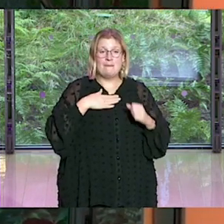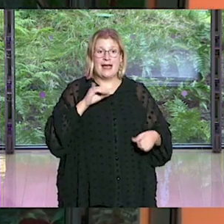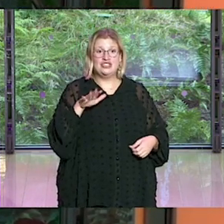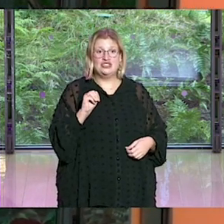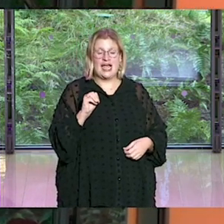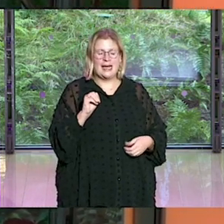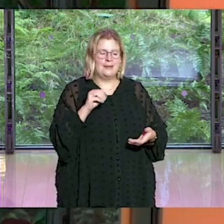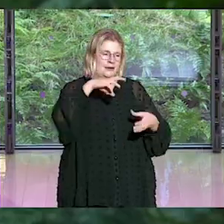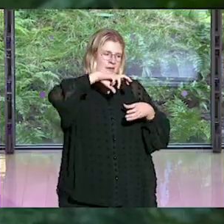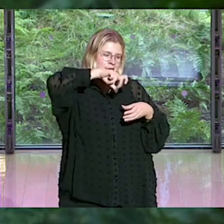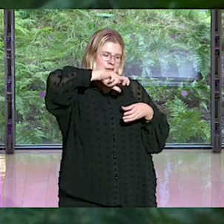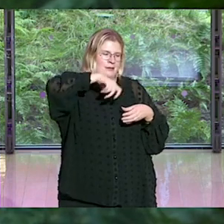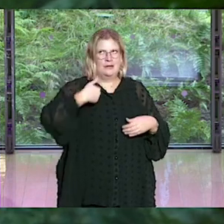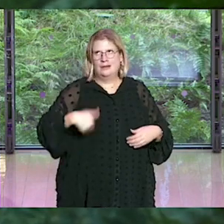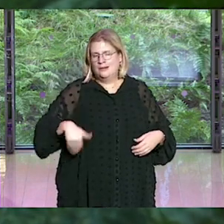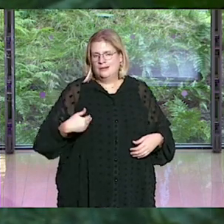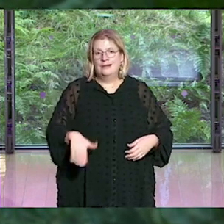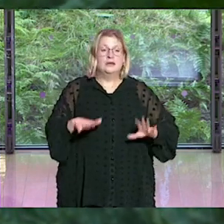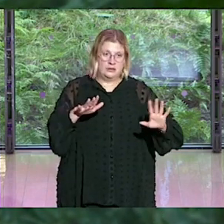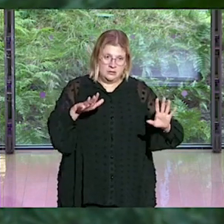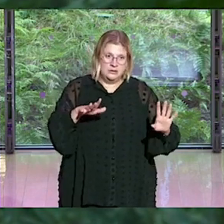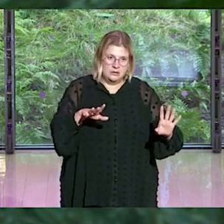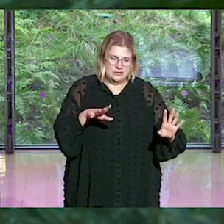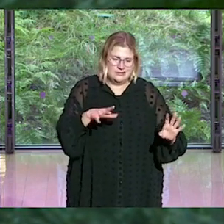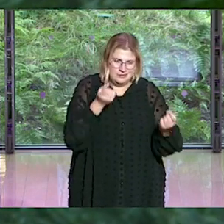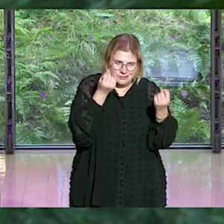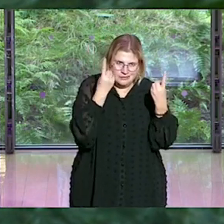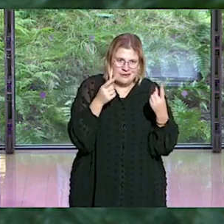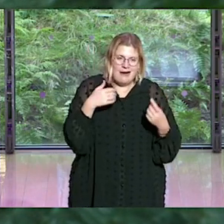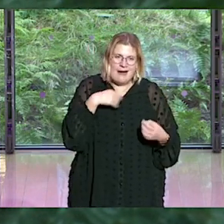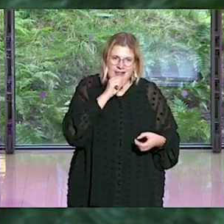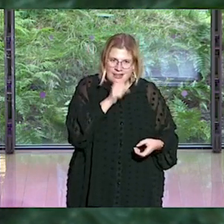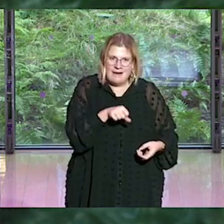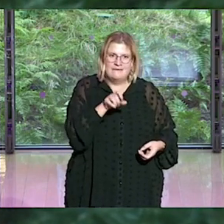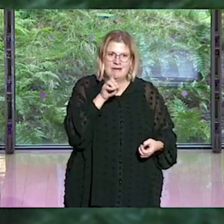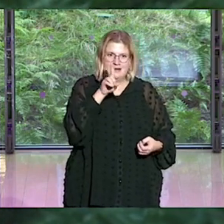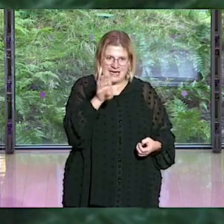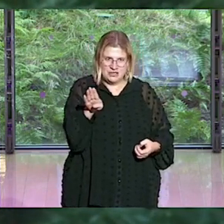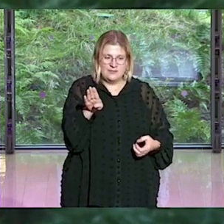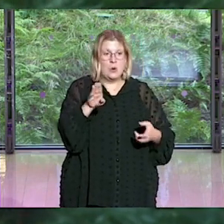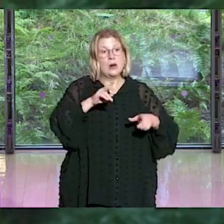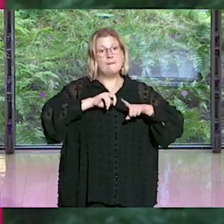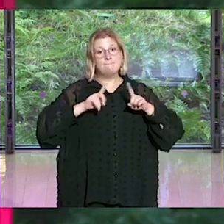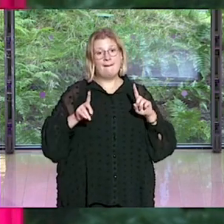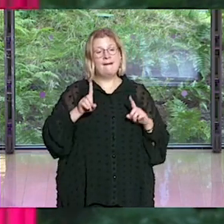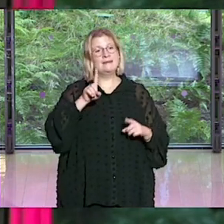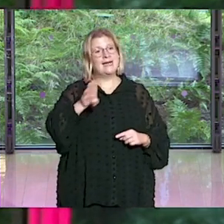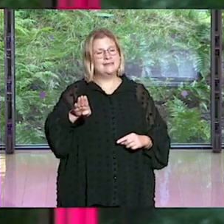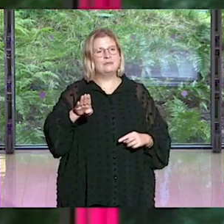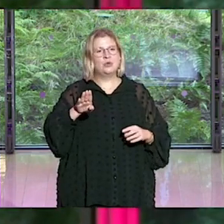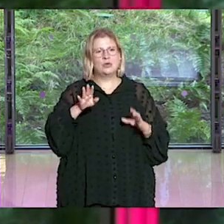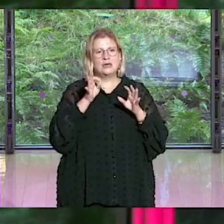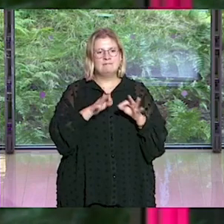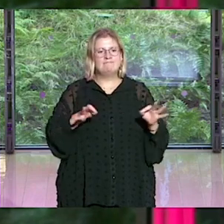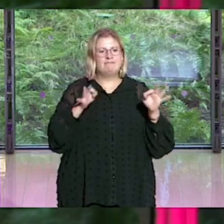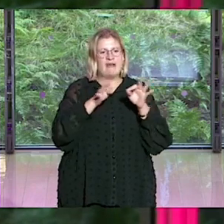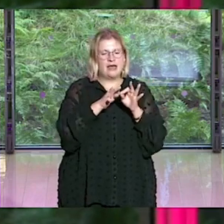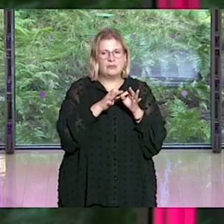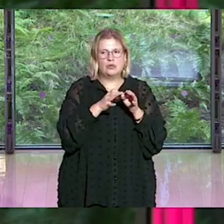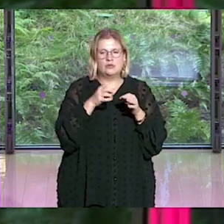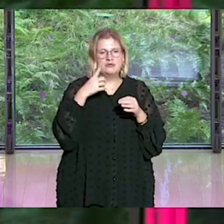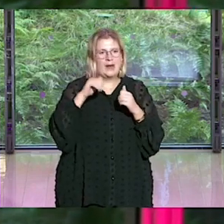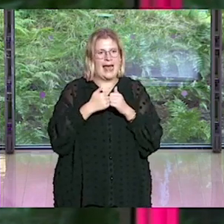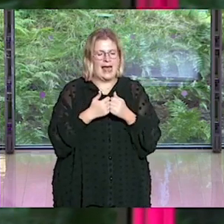which I love. So don't get me wrong, I love a dashboard. But a dashboard is really valuable in its ability to